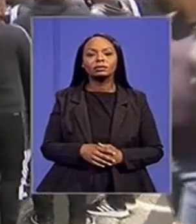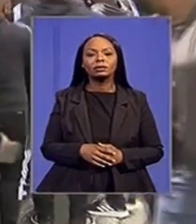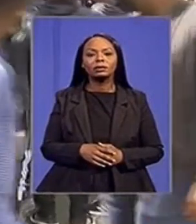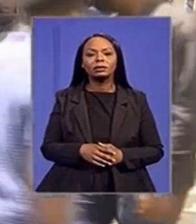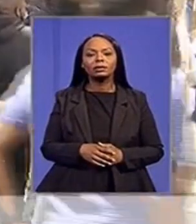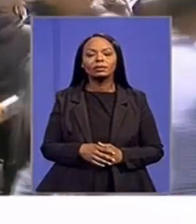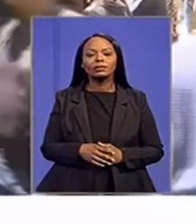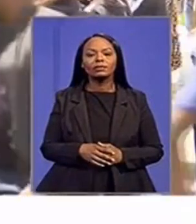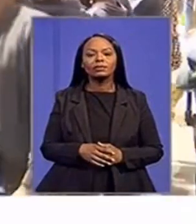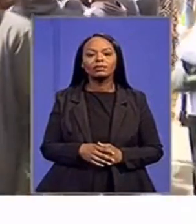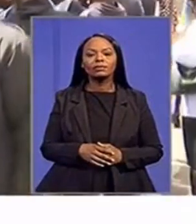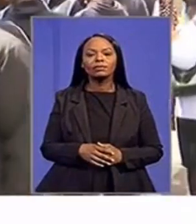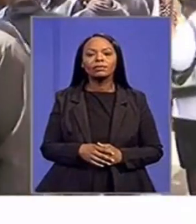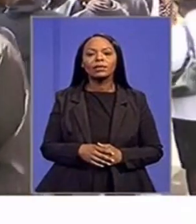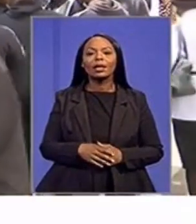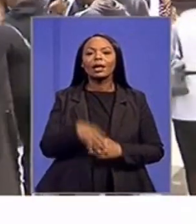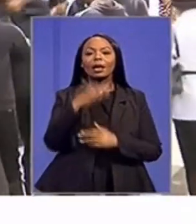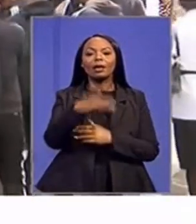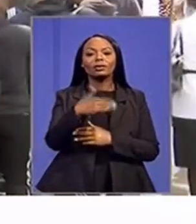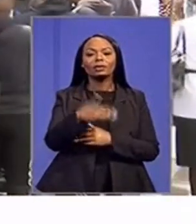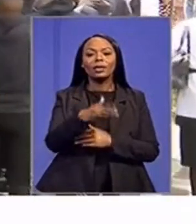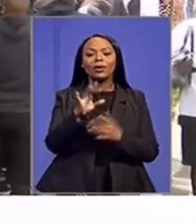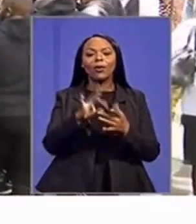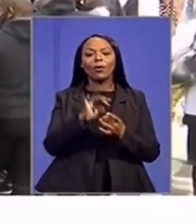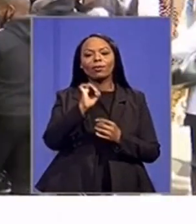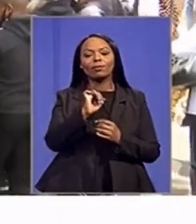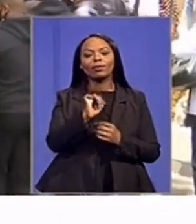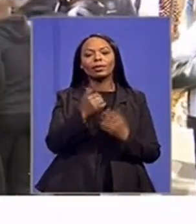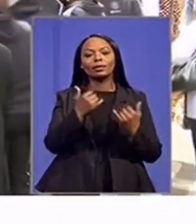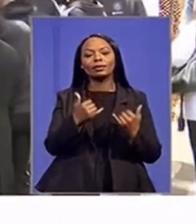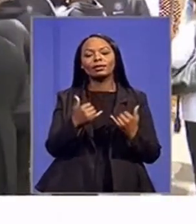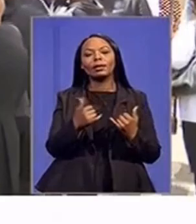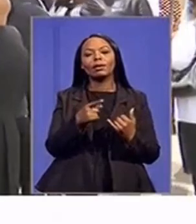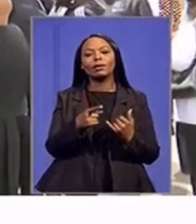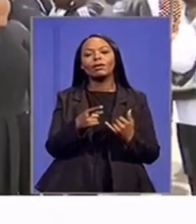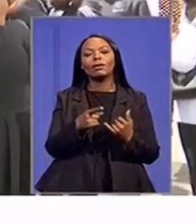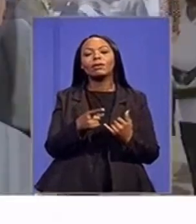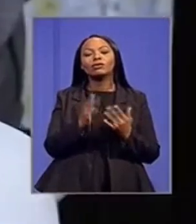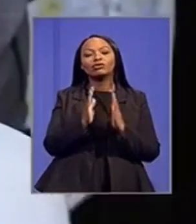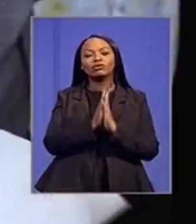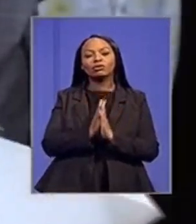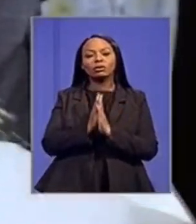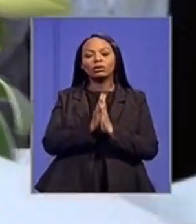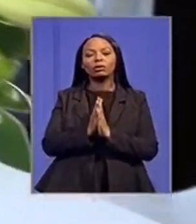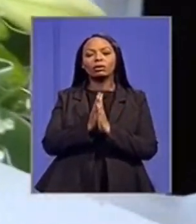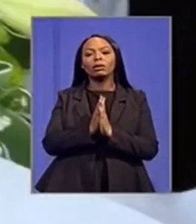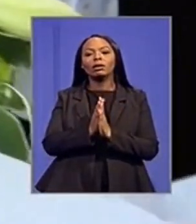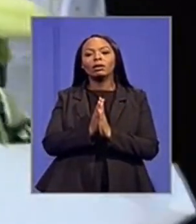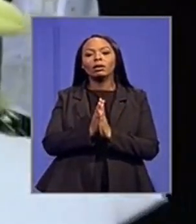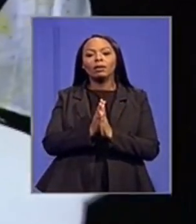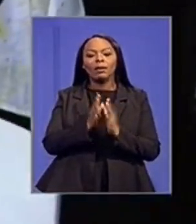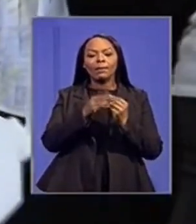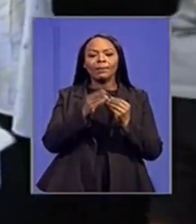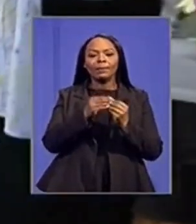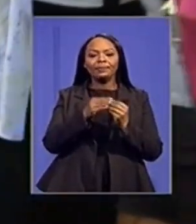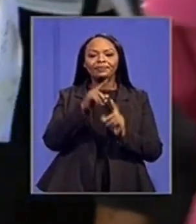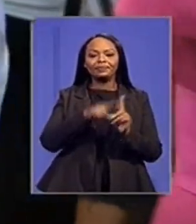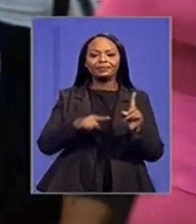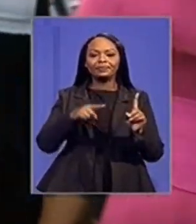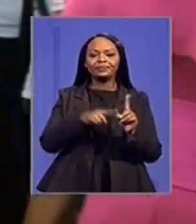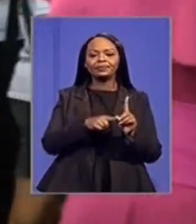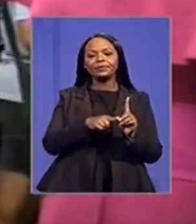Ho phetisela ka ntle ho lehae la Moarekabishopo ya seng a iketse boya batho wa kereke ya Anglican Emeritus Desmond Tutu le